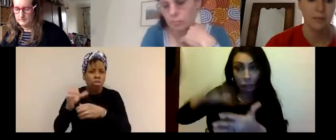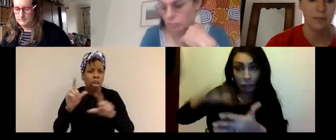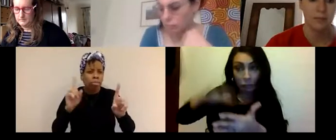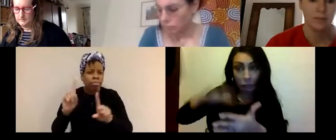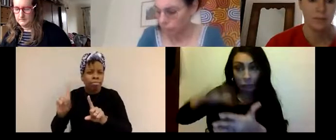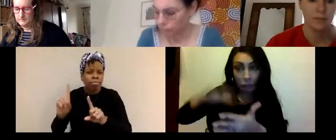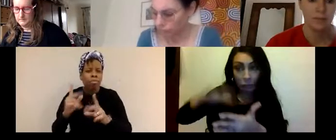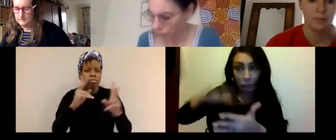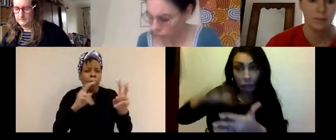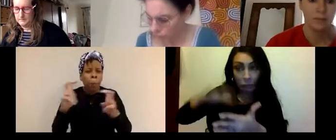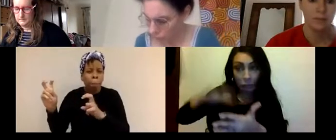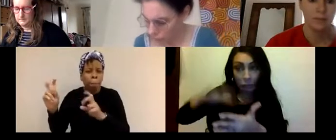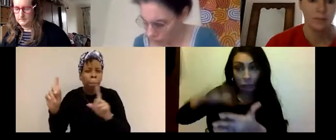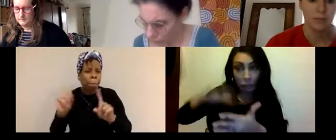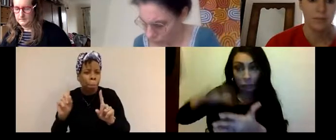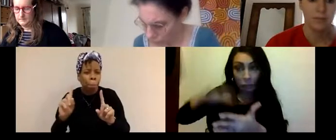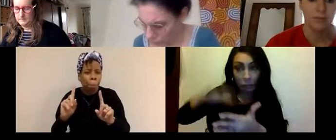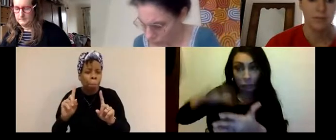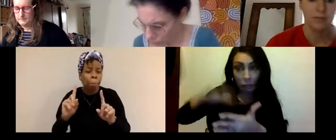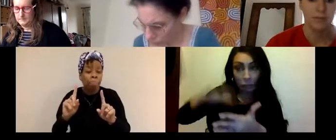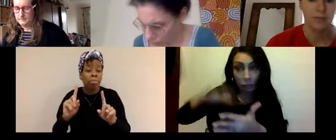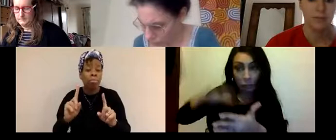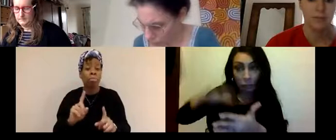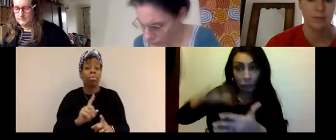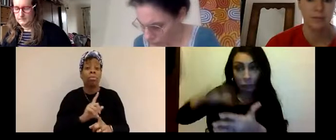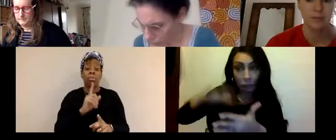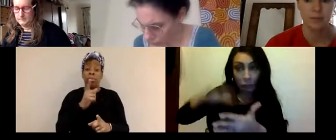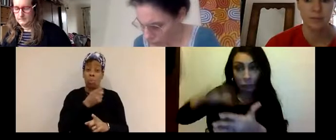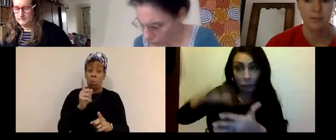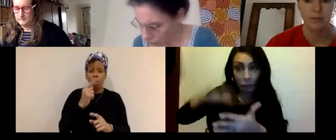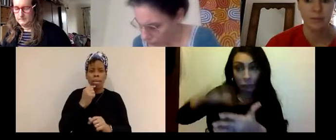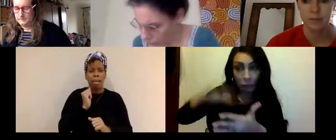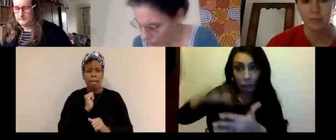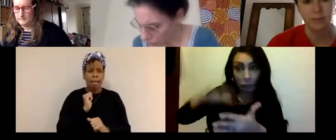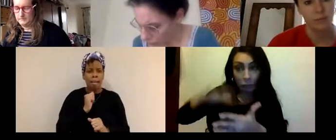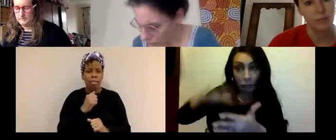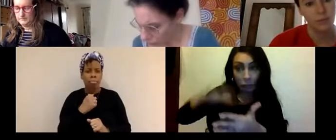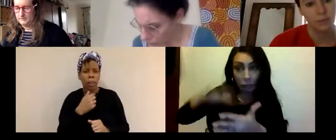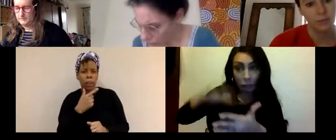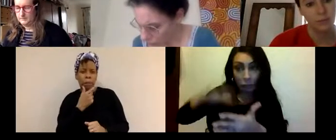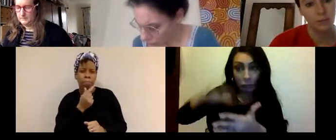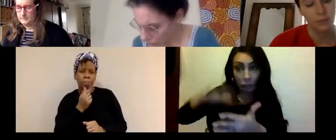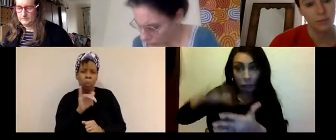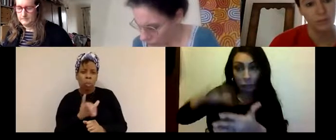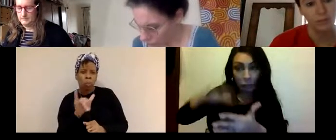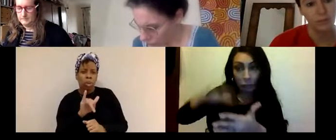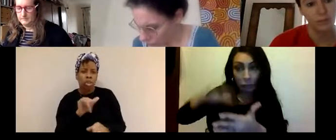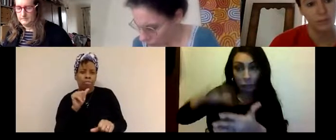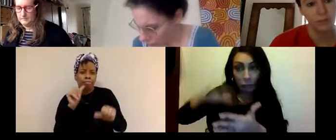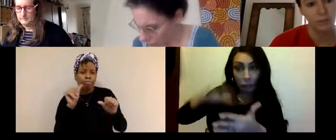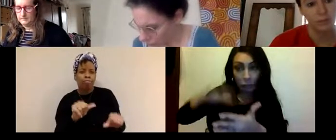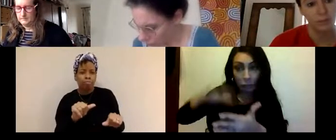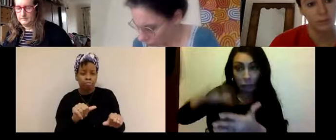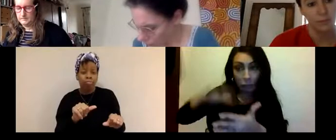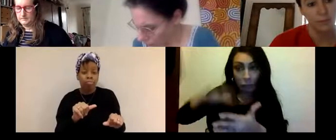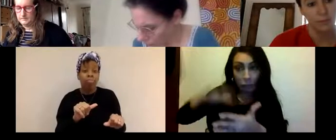and encouraging some identify of what research interests you as an artist as early on in the course as possible, so